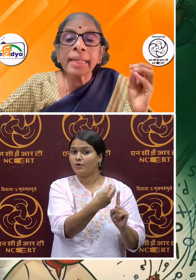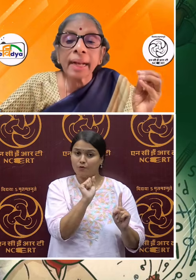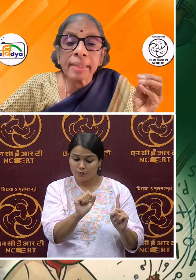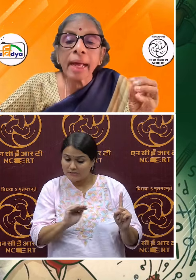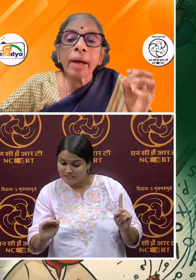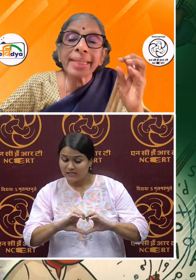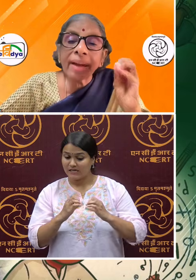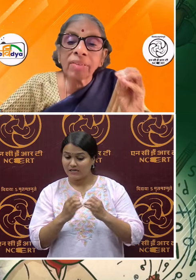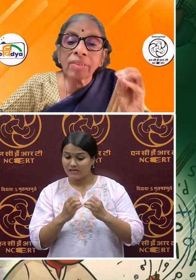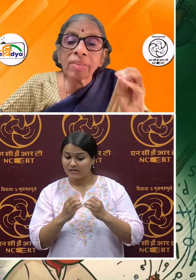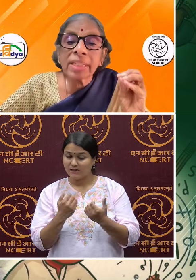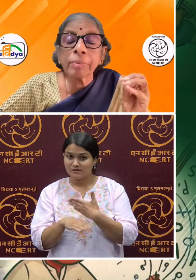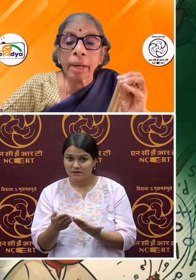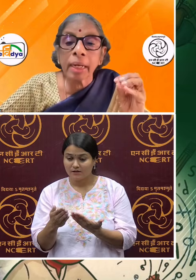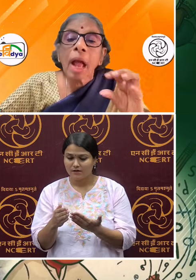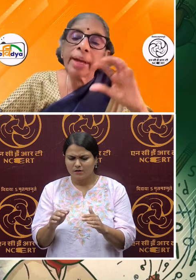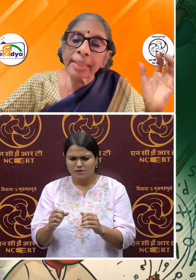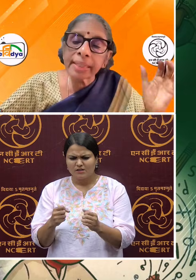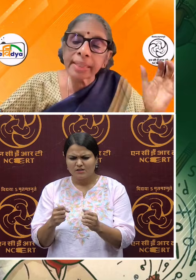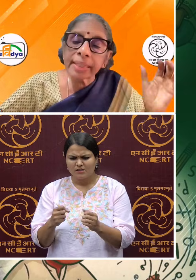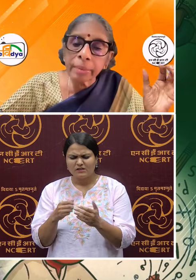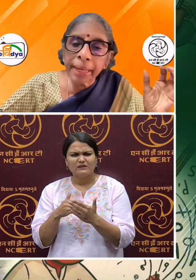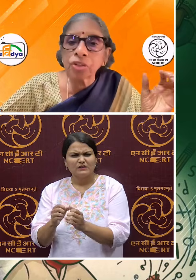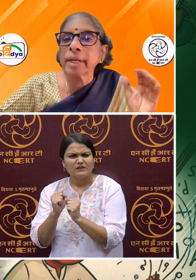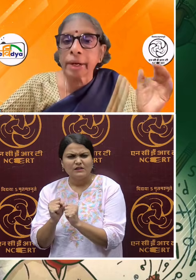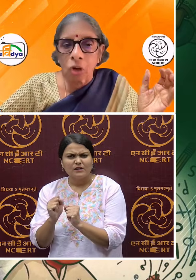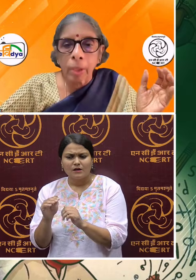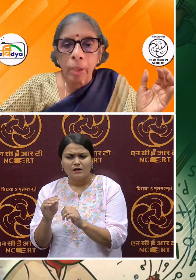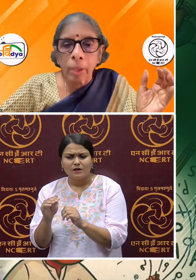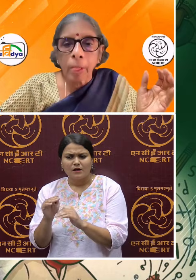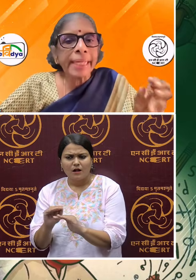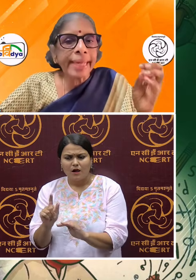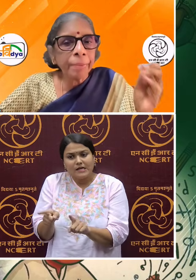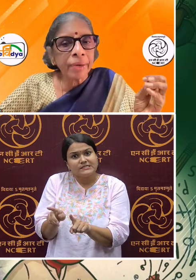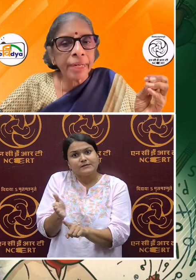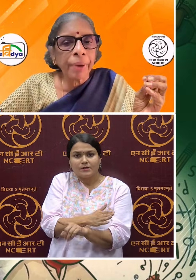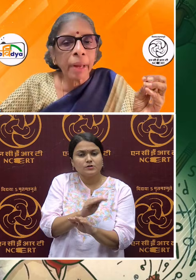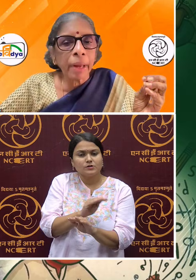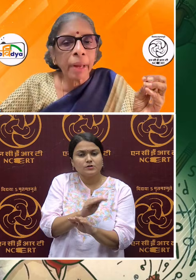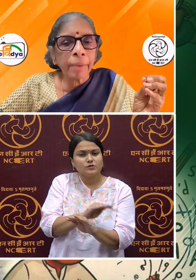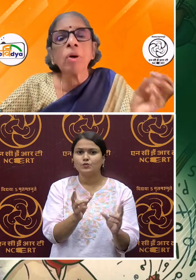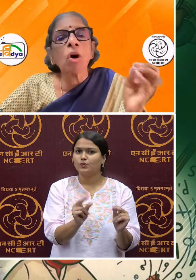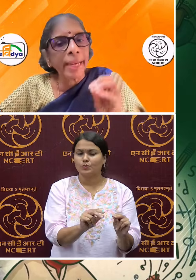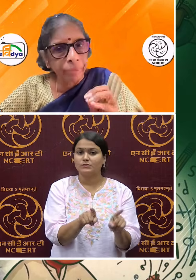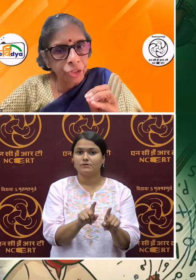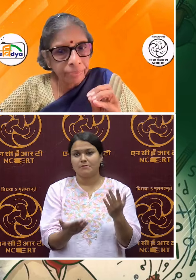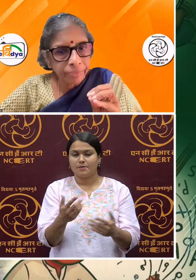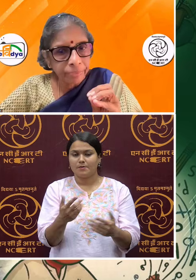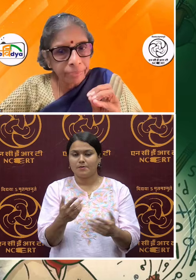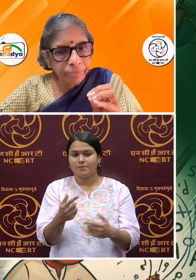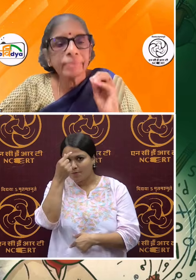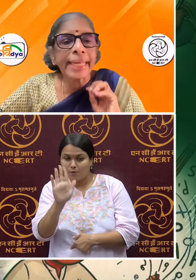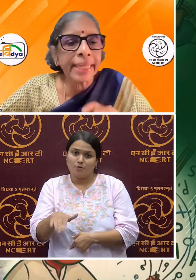is in class is having some struggle, whereas the remaining children are not. It can be a reading problem or a